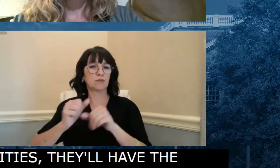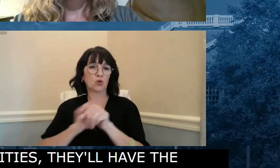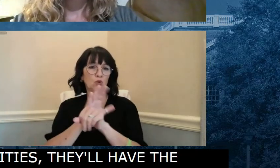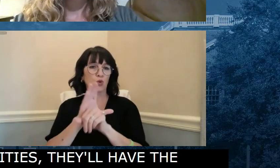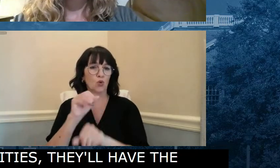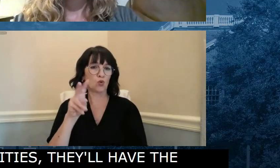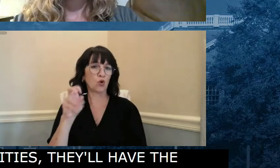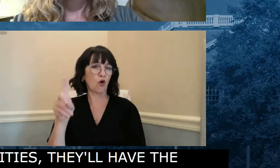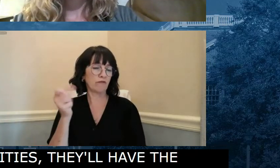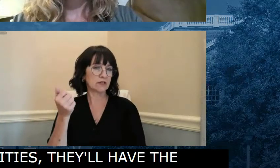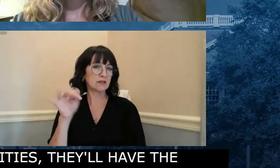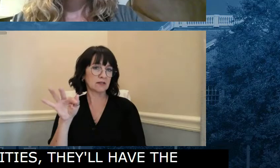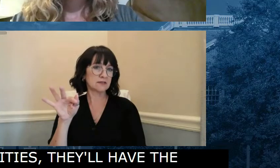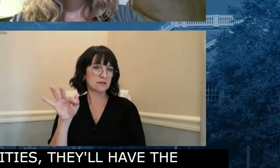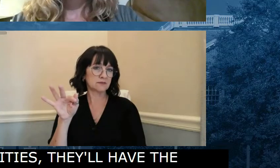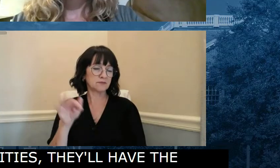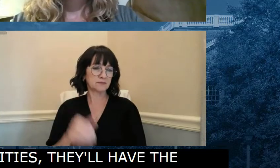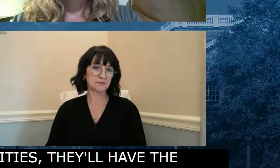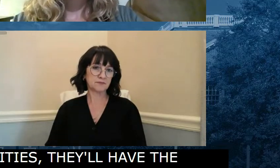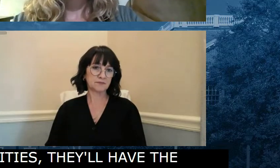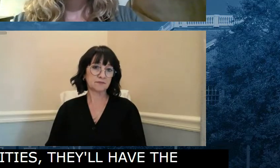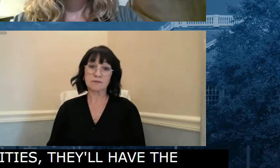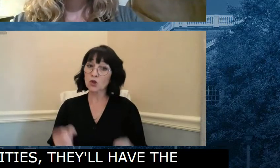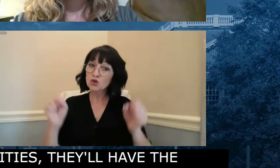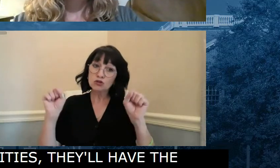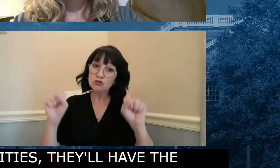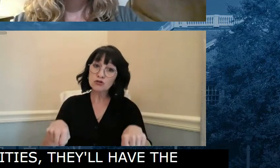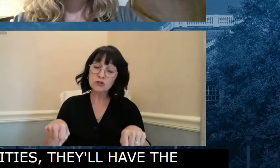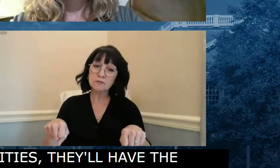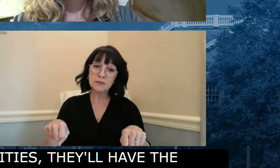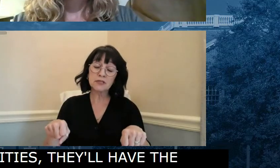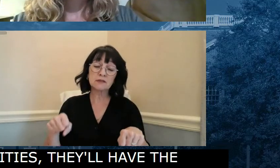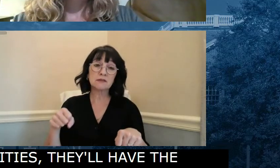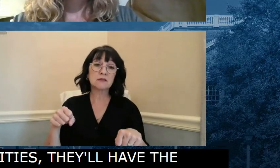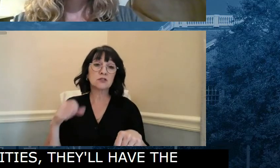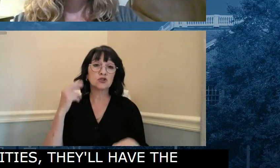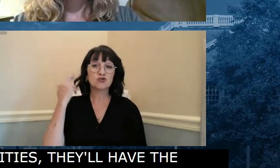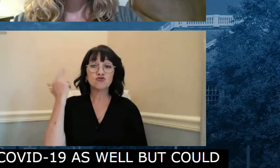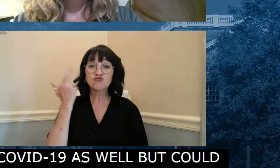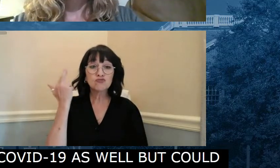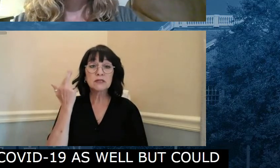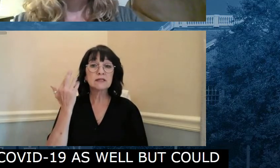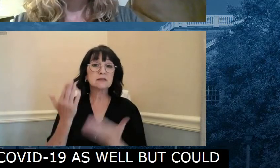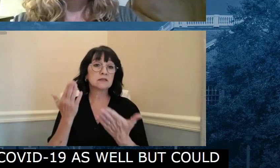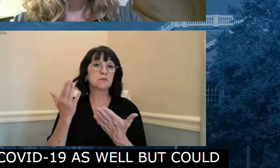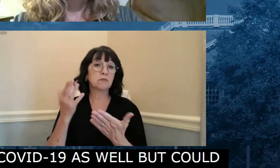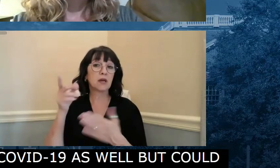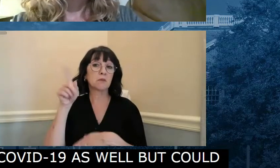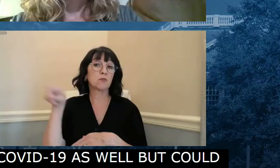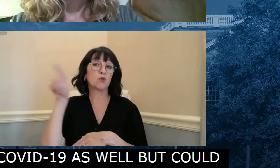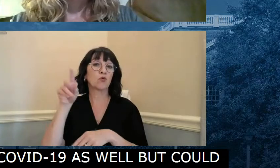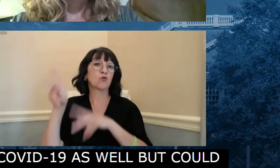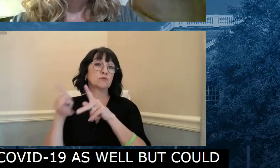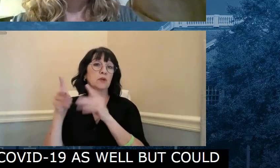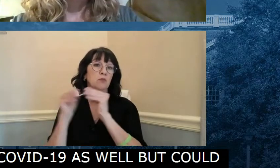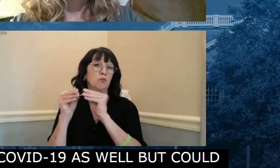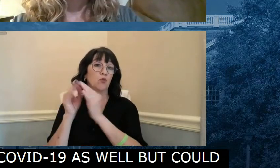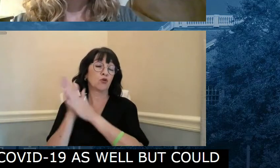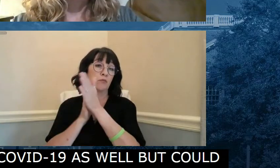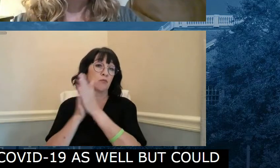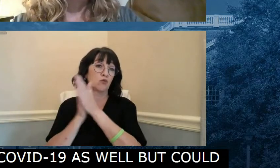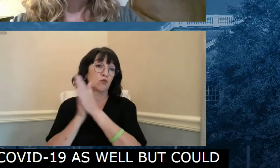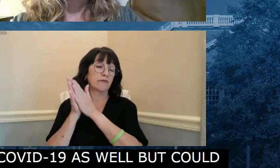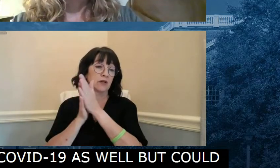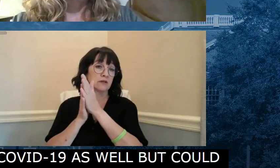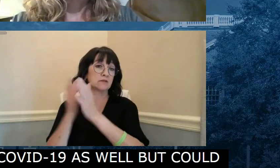as well, but could be the reason that people are more motivated to get vaccinated. But it'll give